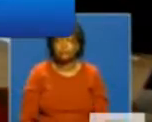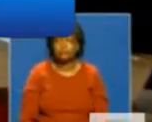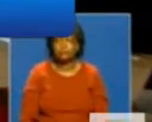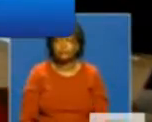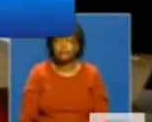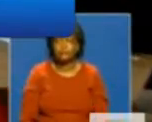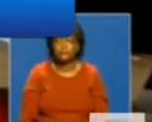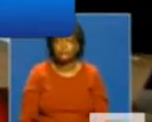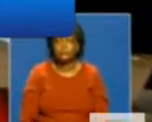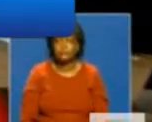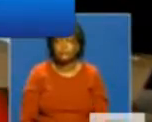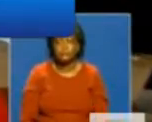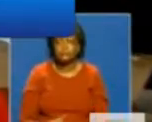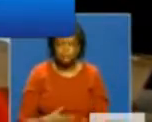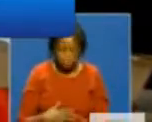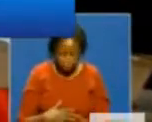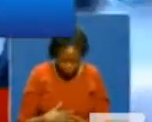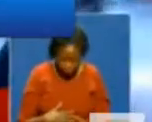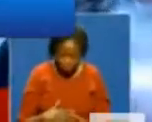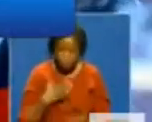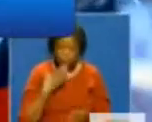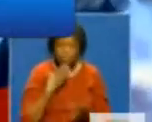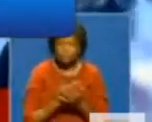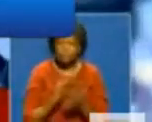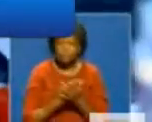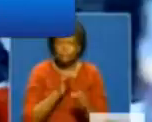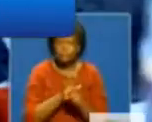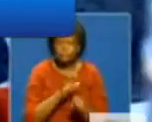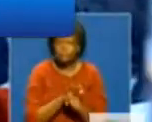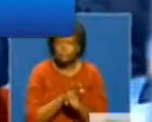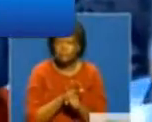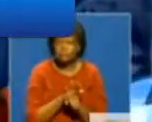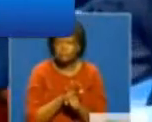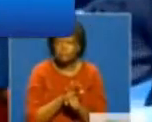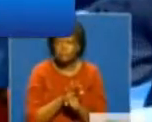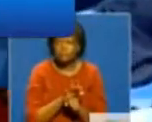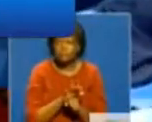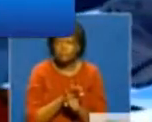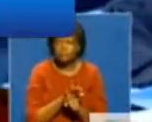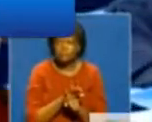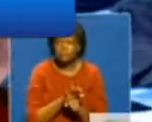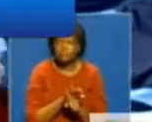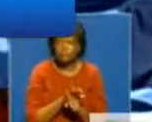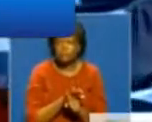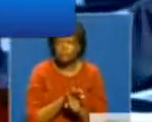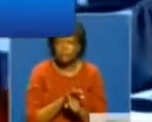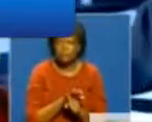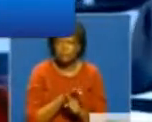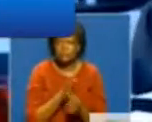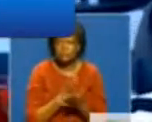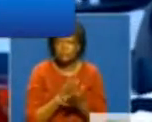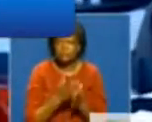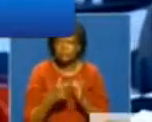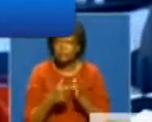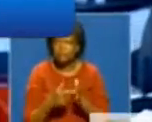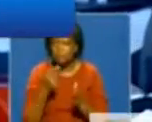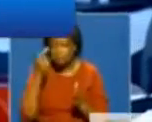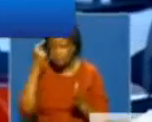My ladies, thank you very much. Firstly, it's a plea for 5 minutes because I have been gesturing there. I